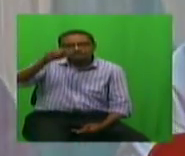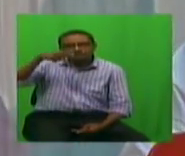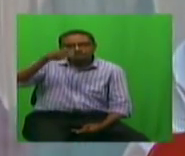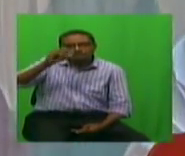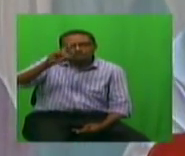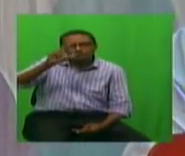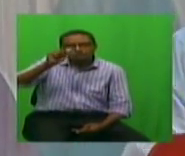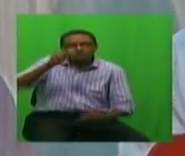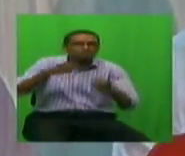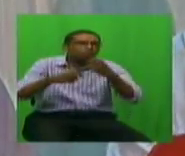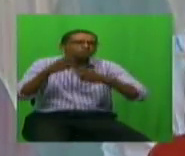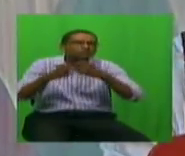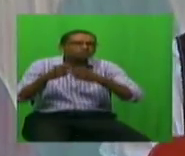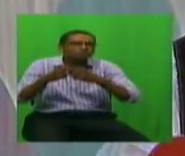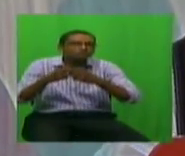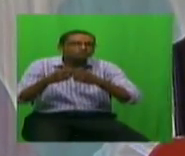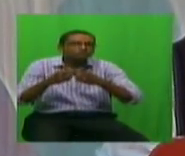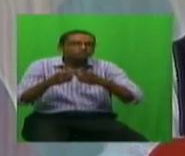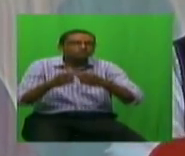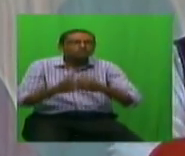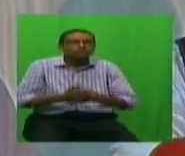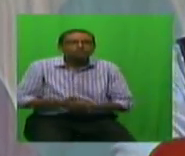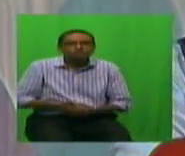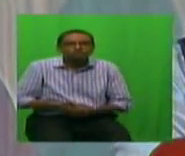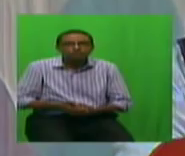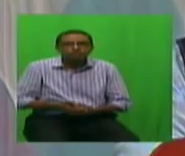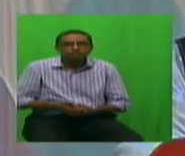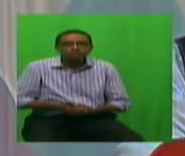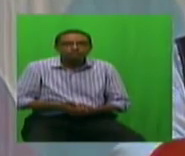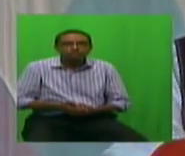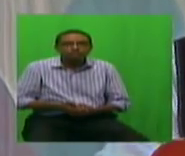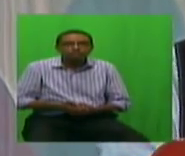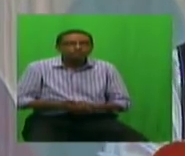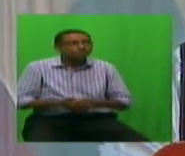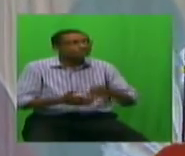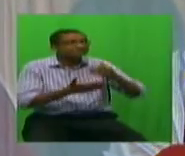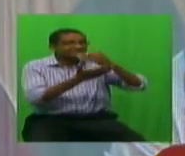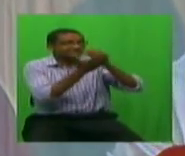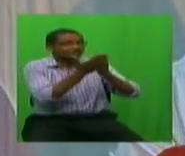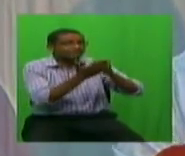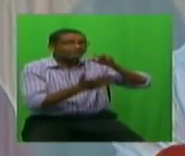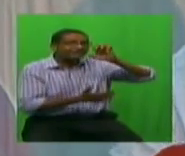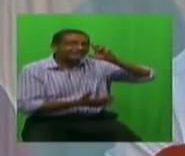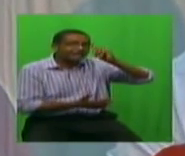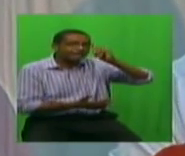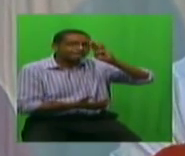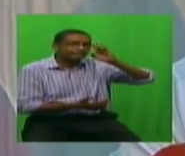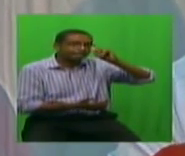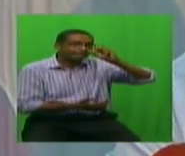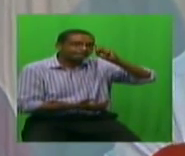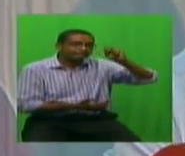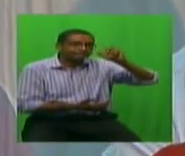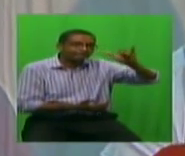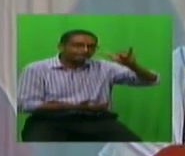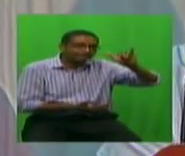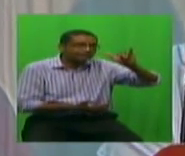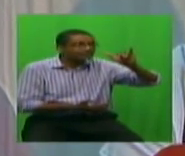have been having a lot of contact, not only from some of our embassies away, but also by the diaspora